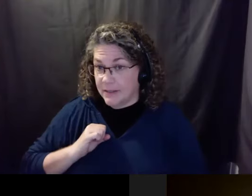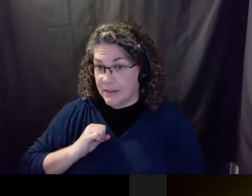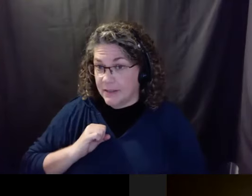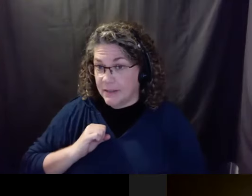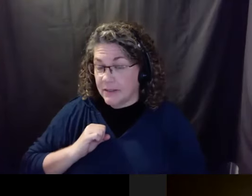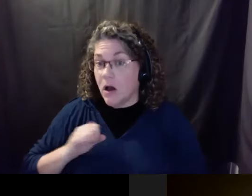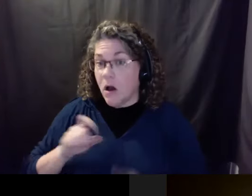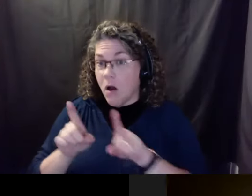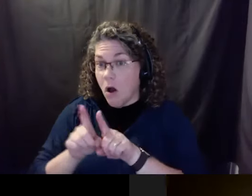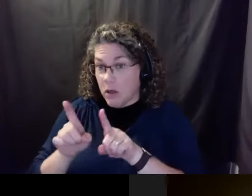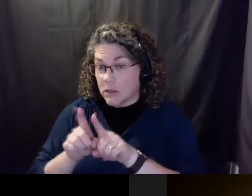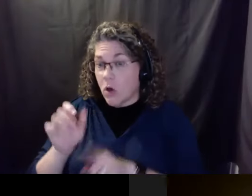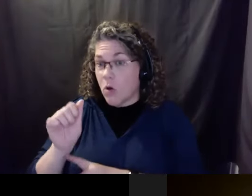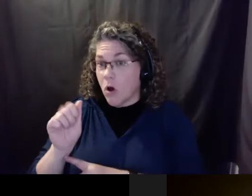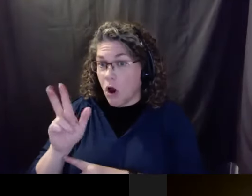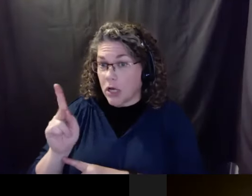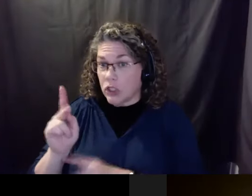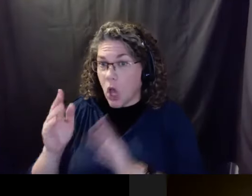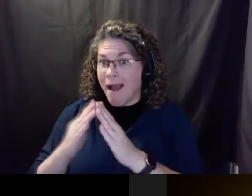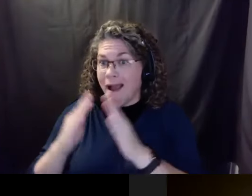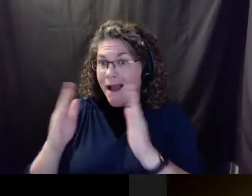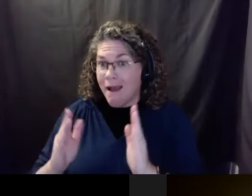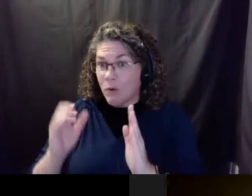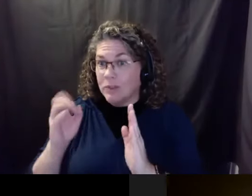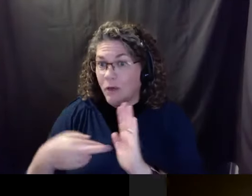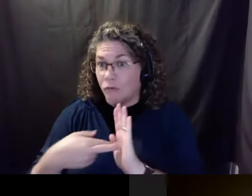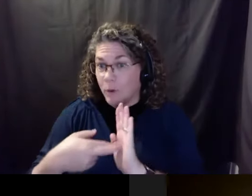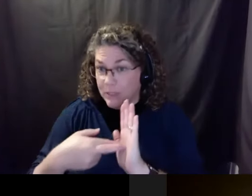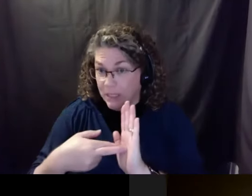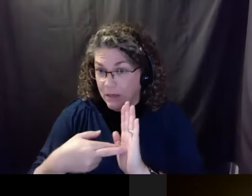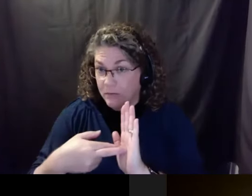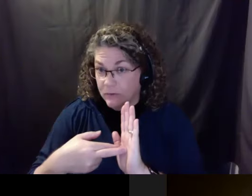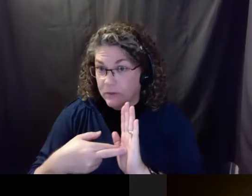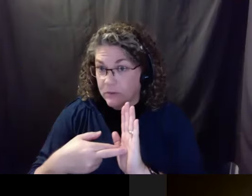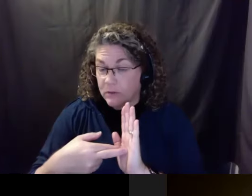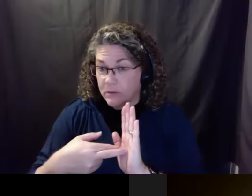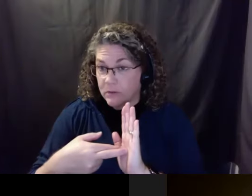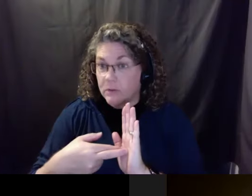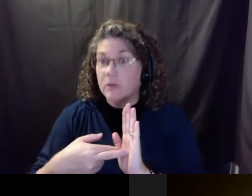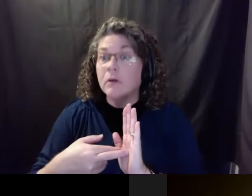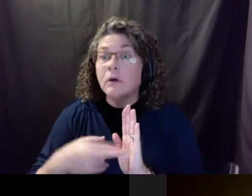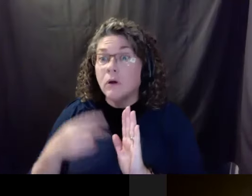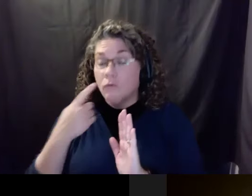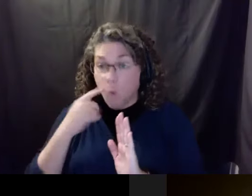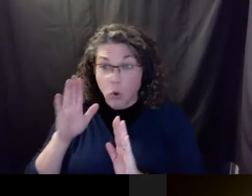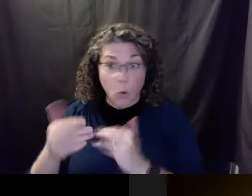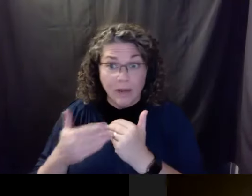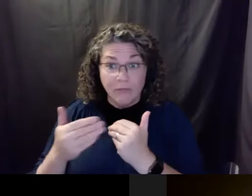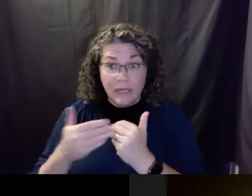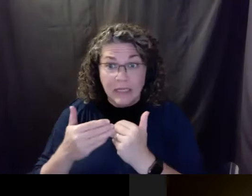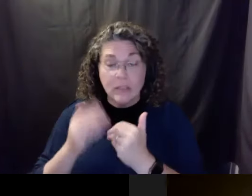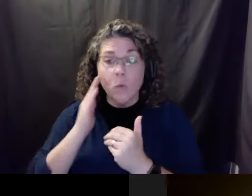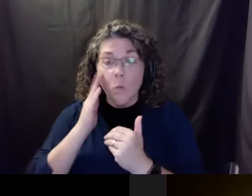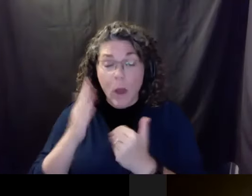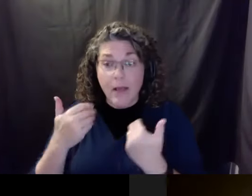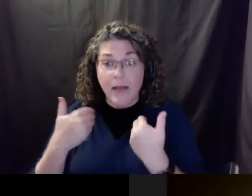And you'll have the Arkansas House of Representatives. And for your convenience, there's also going to be